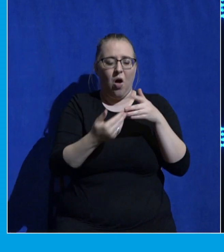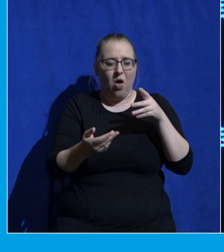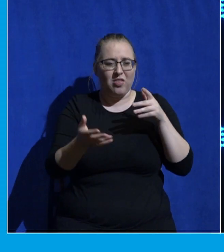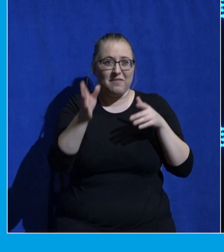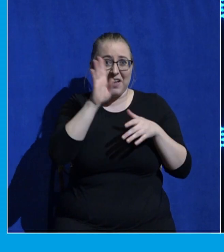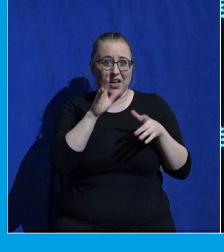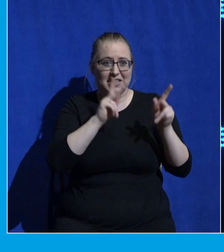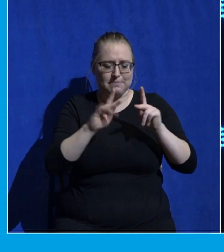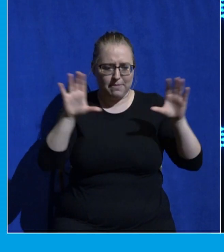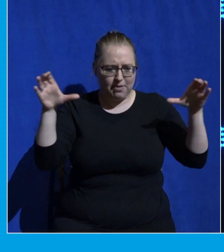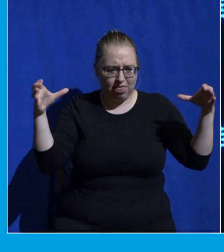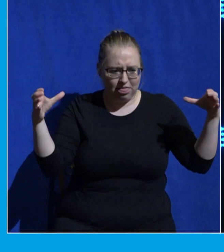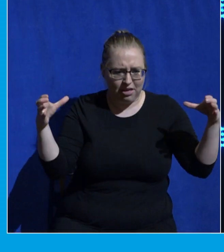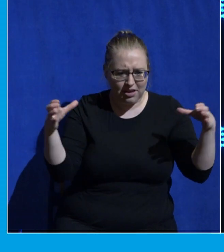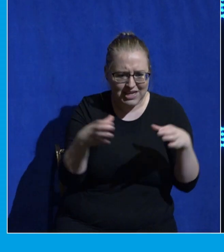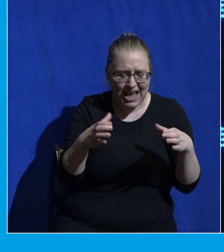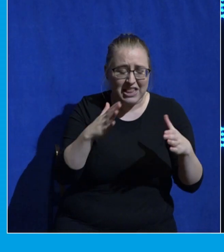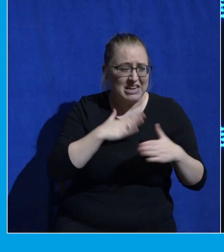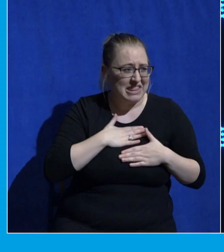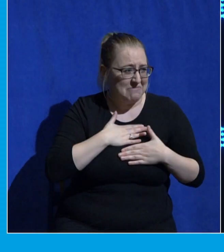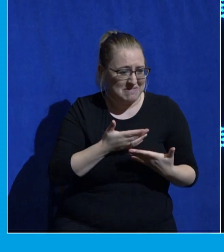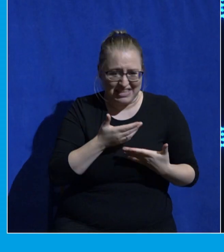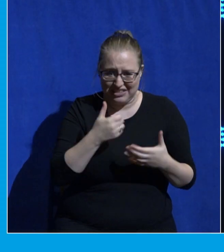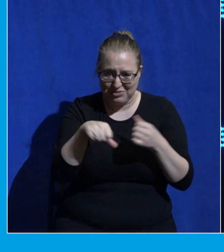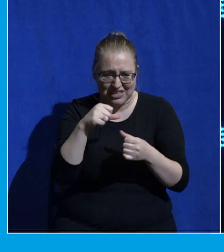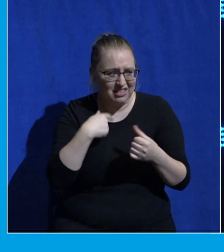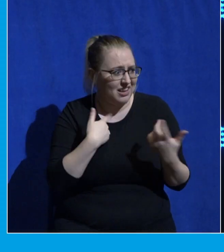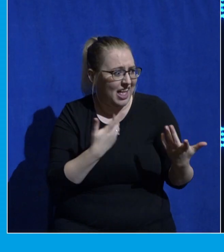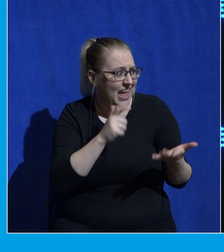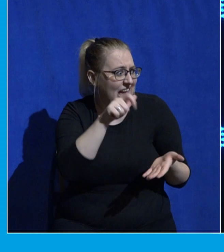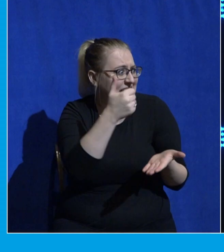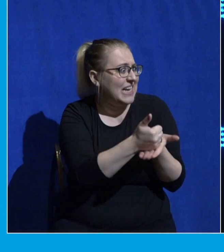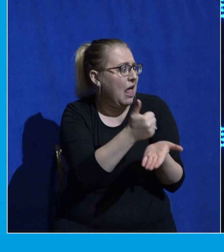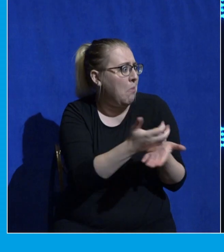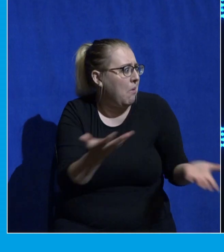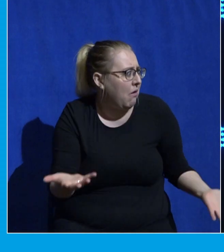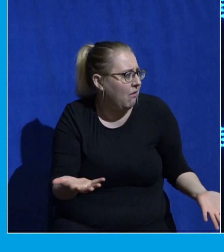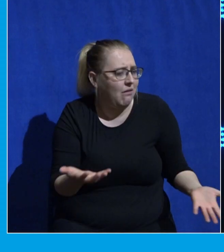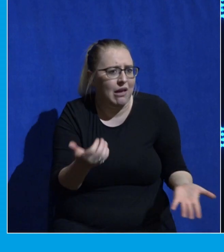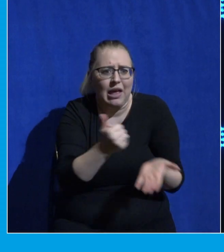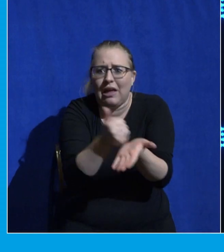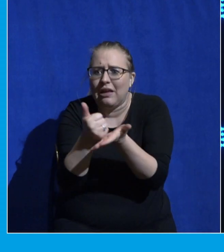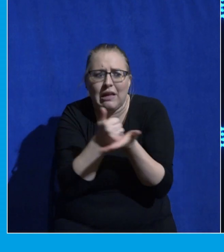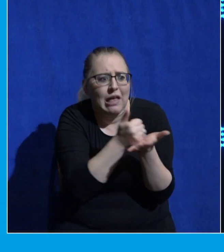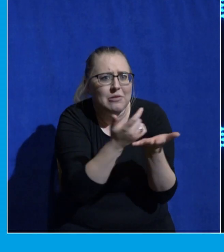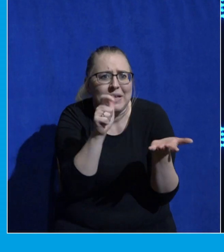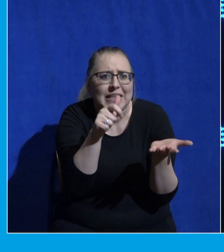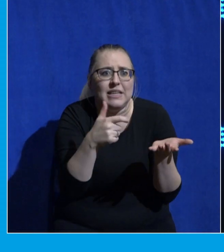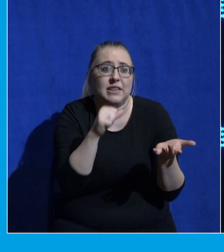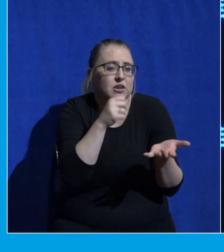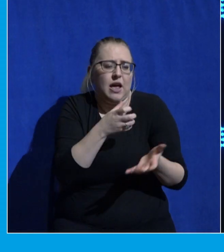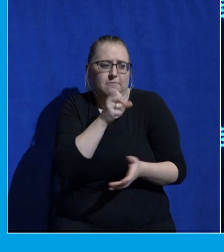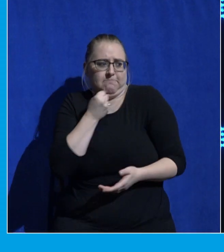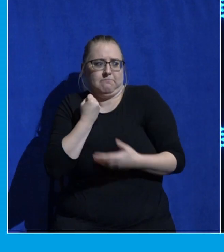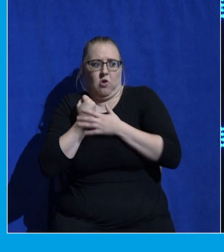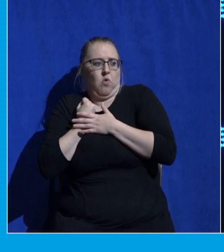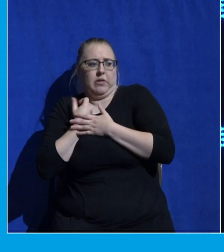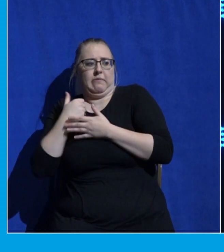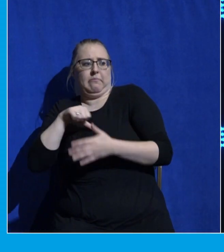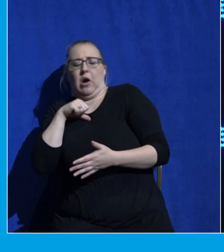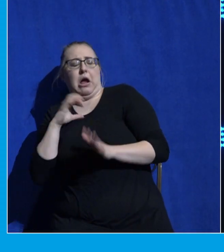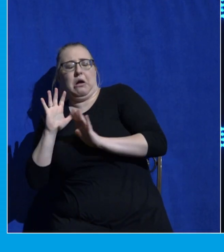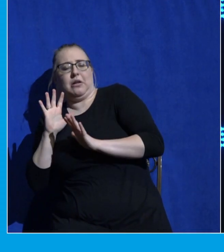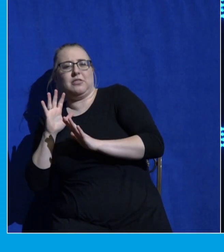God together admitting to one another that they need help. They're not holding it in. They're admitting that they need